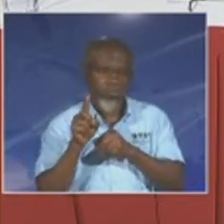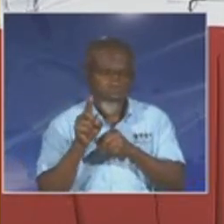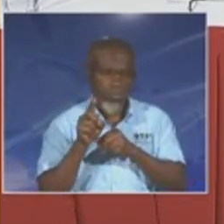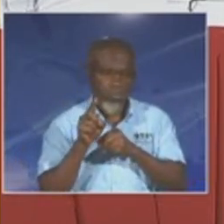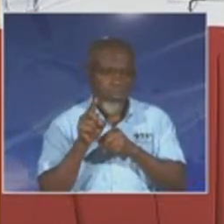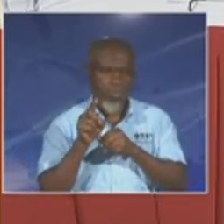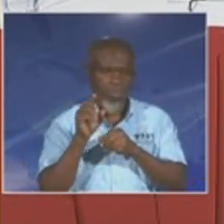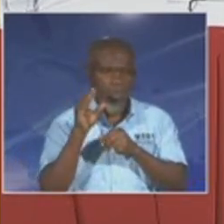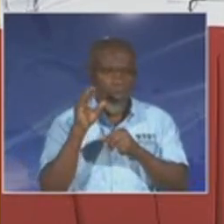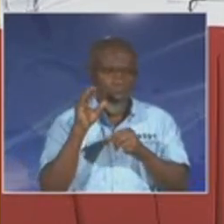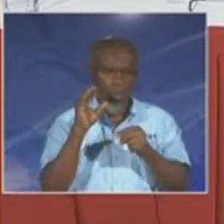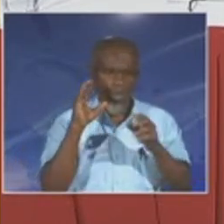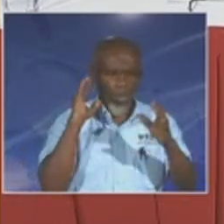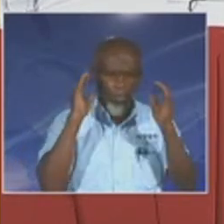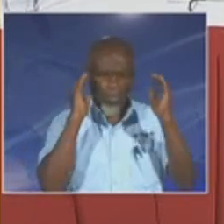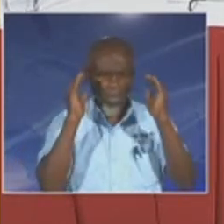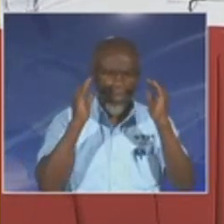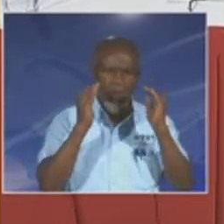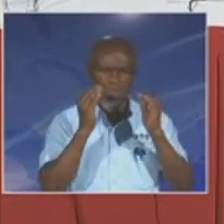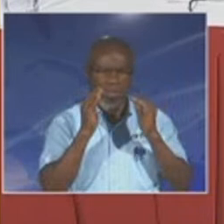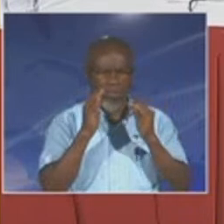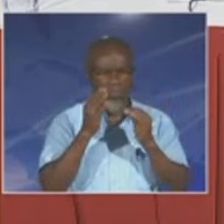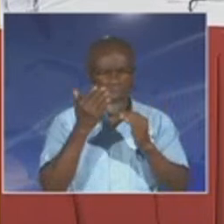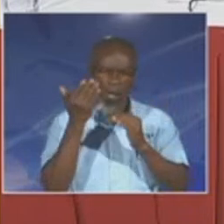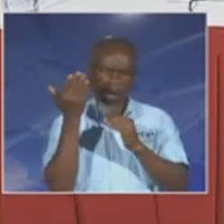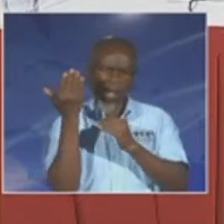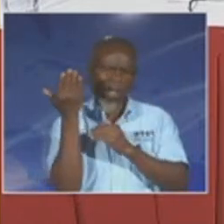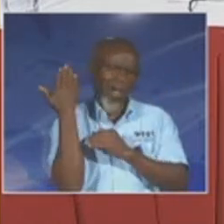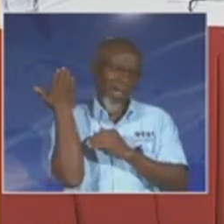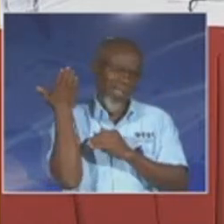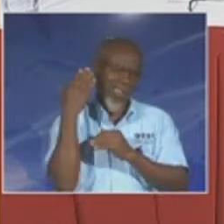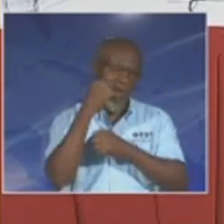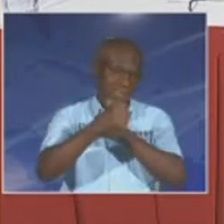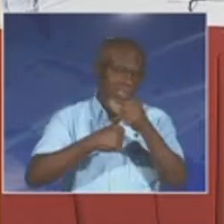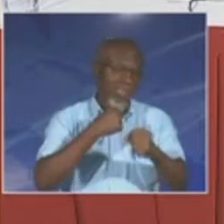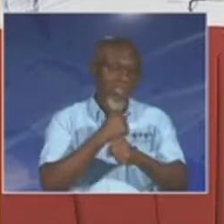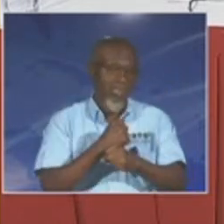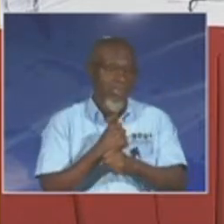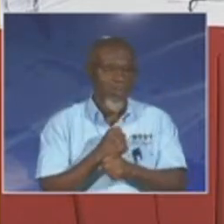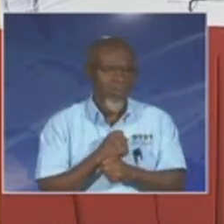half of that, so that would be 20%, would be